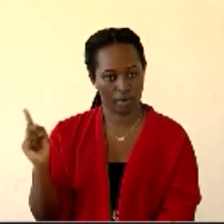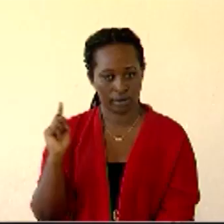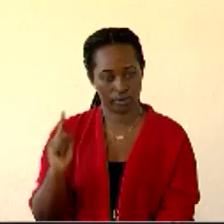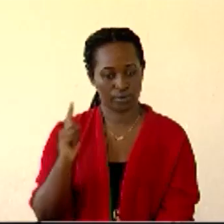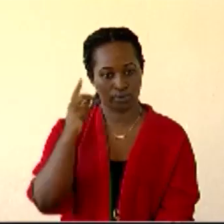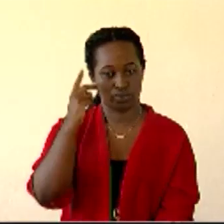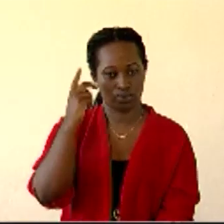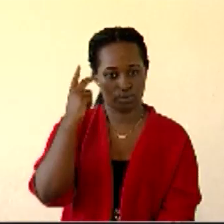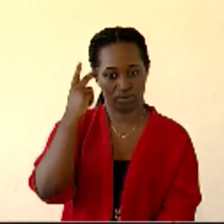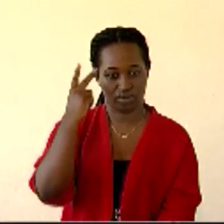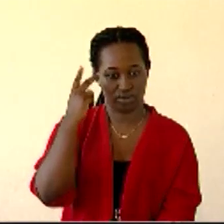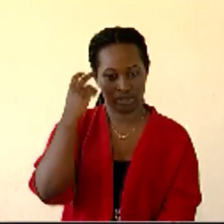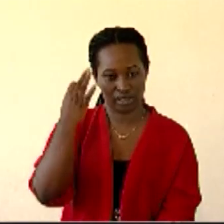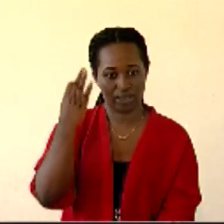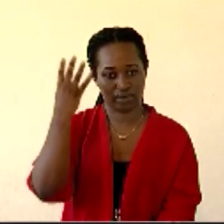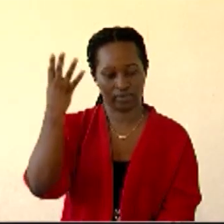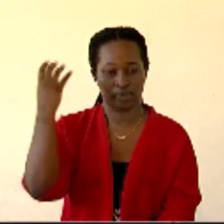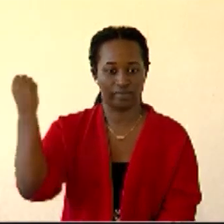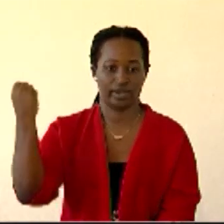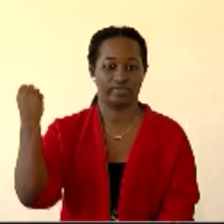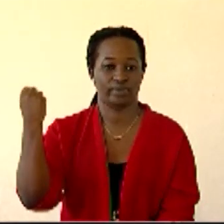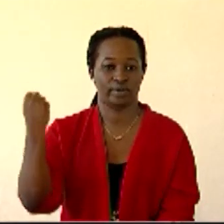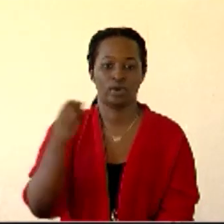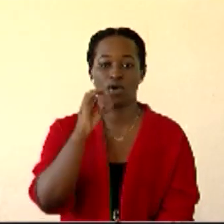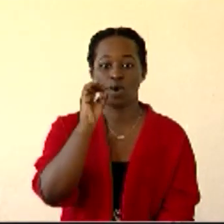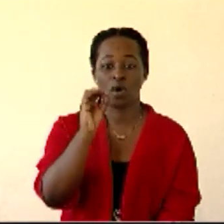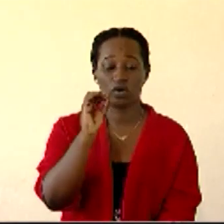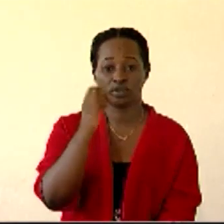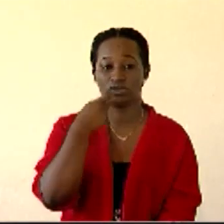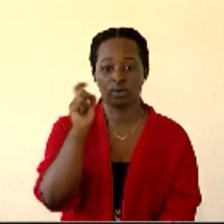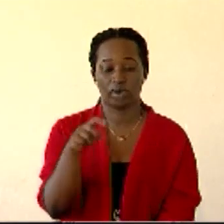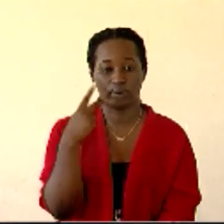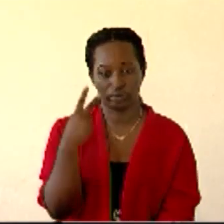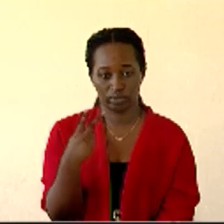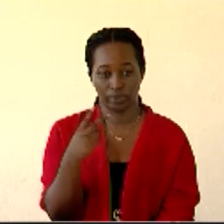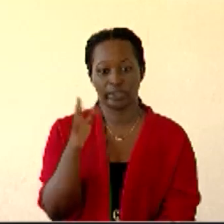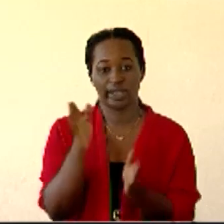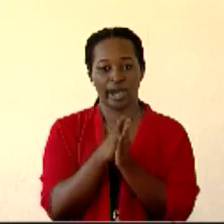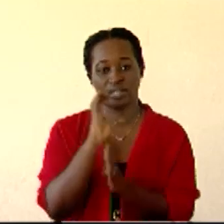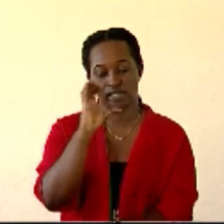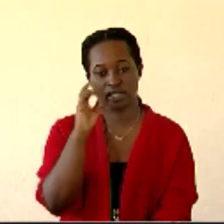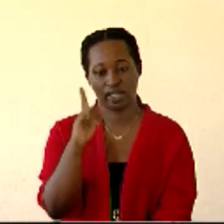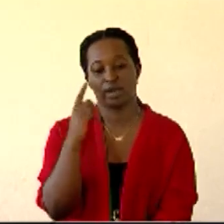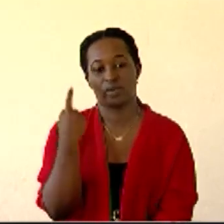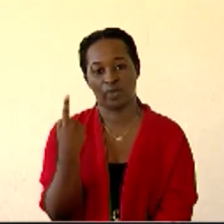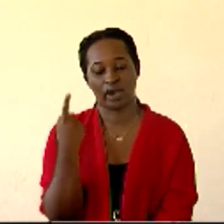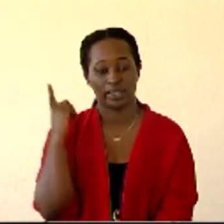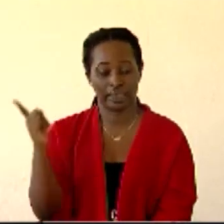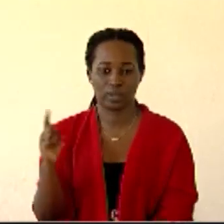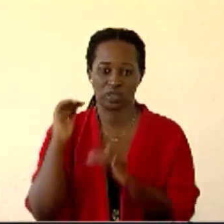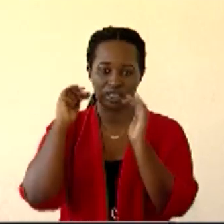are supposed to be 2. We have this one and this. We have chlorine, which is only that. So this is the